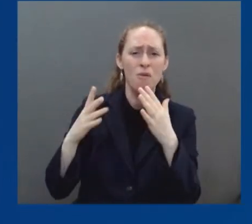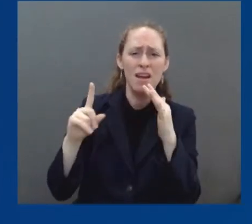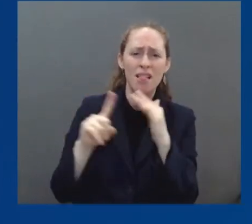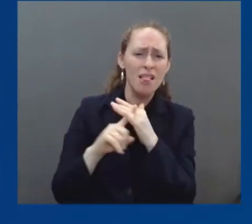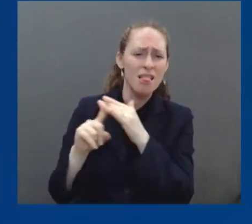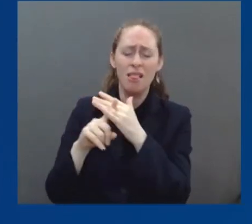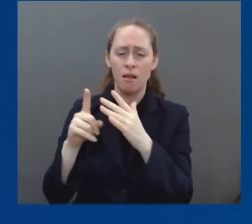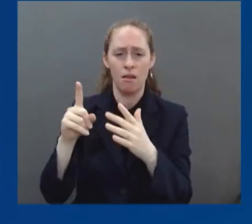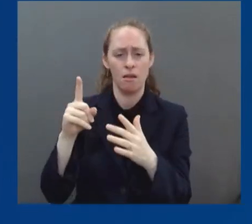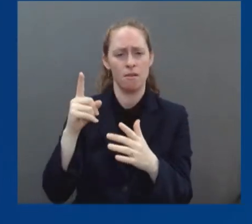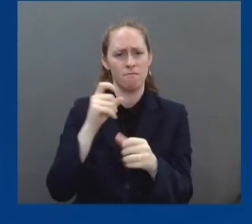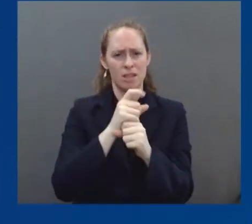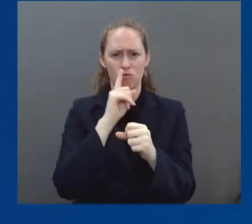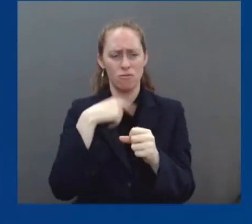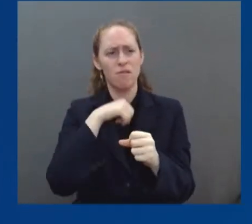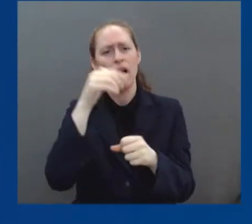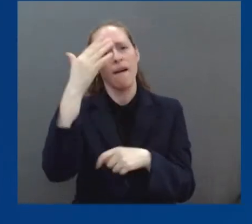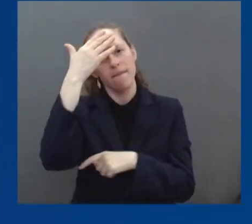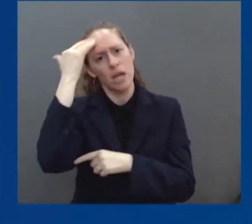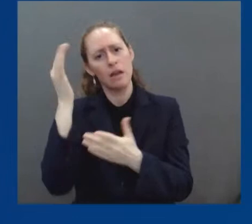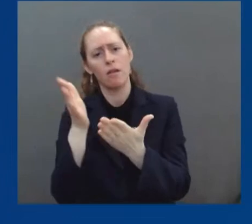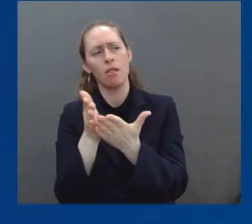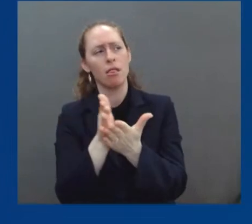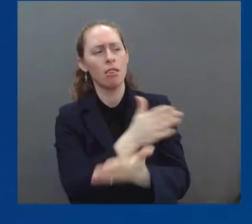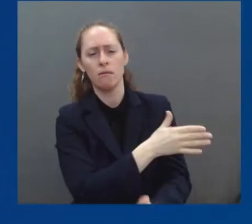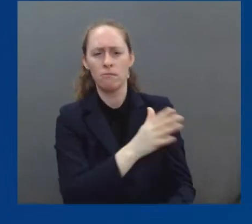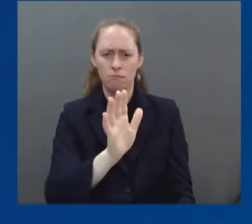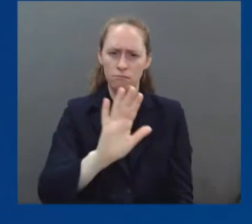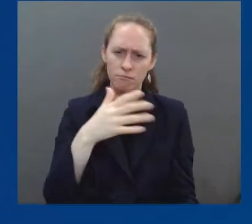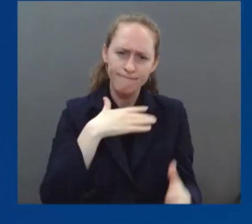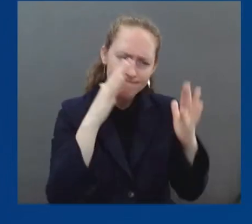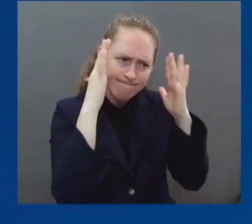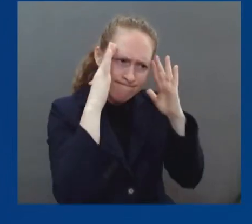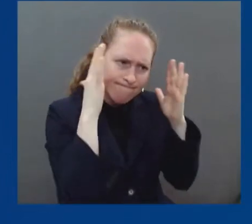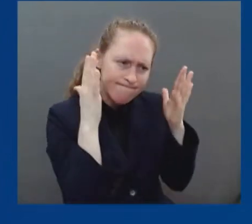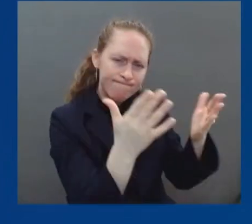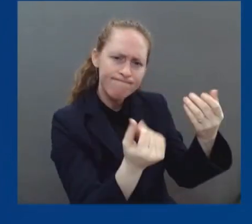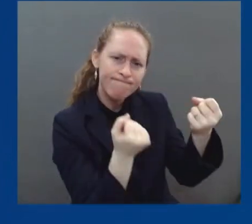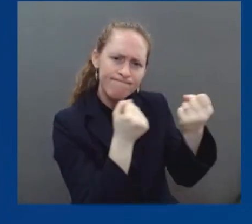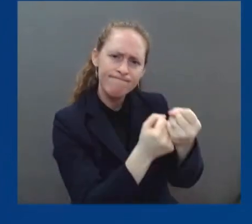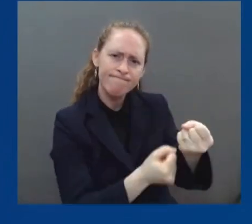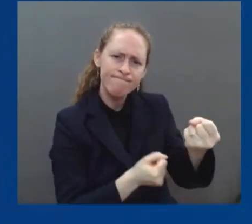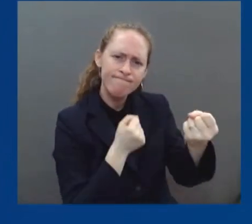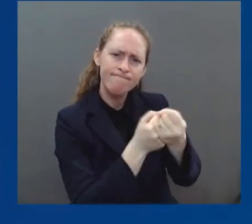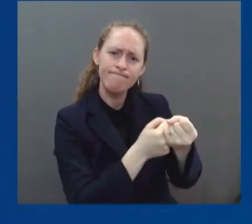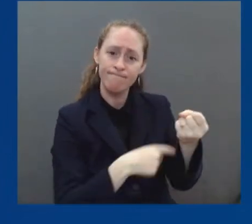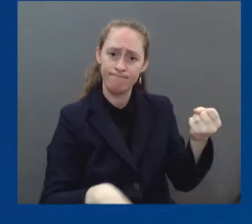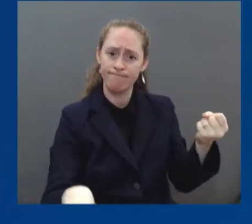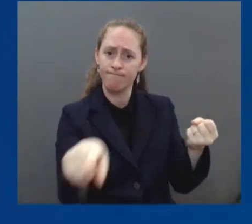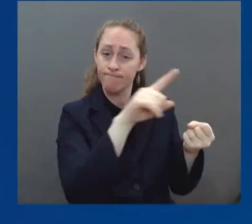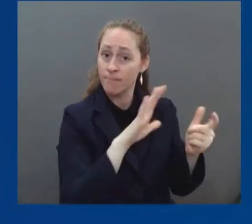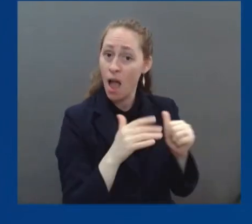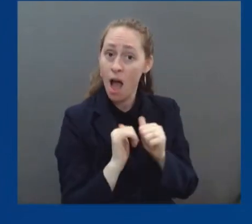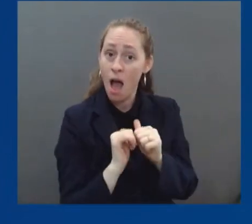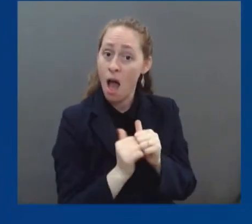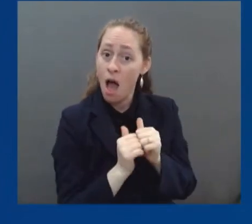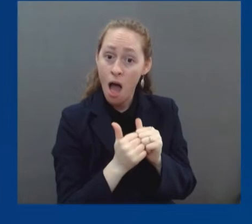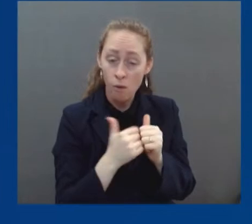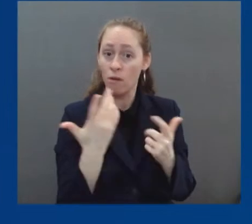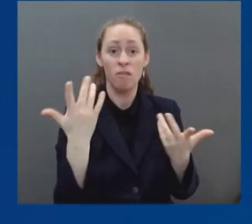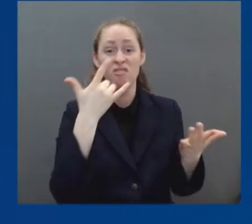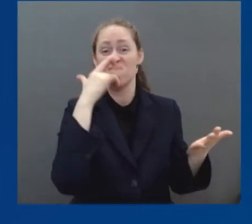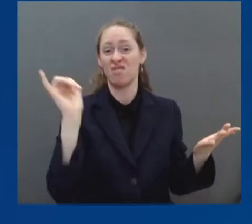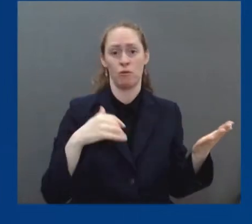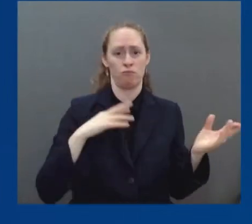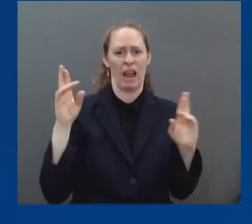Just yesterday, we expanded coverage of free over-the-counter COVID tests to the tens of millions of Medicare beneficiaries. People with